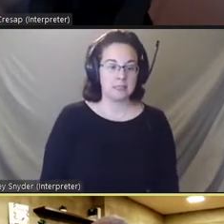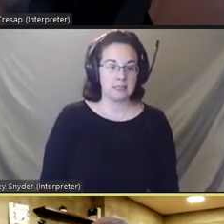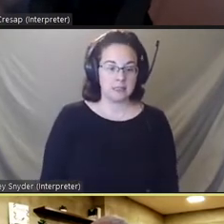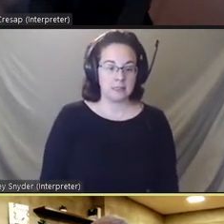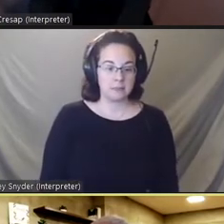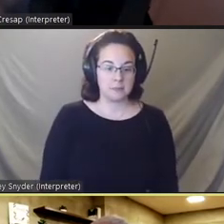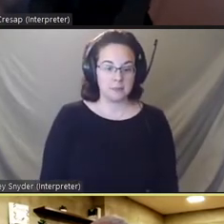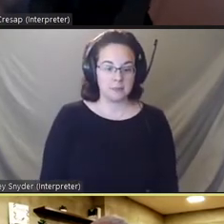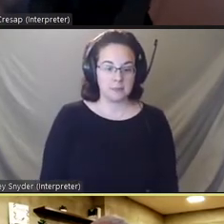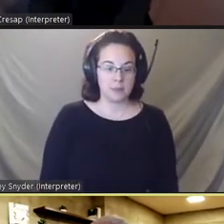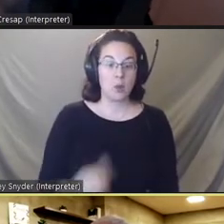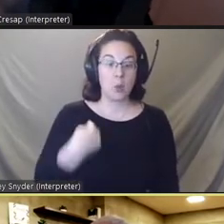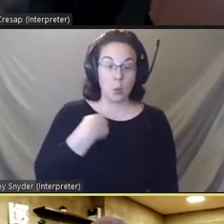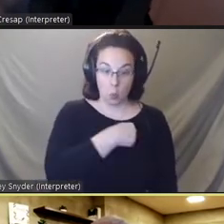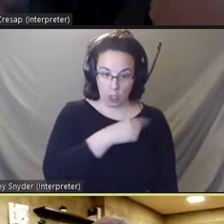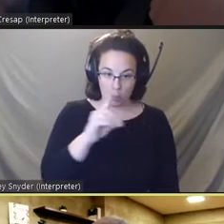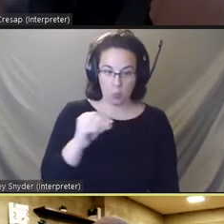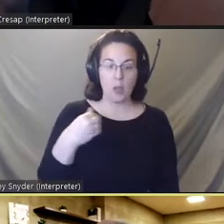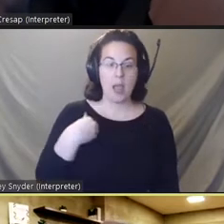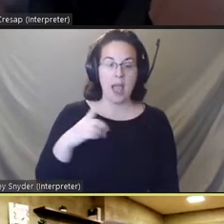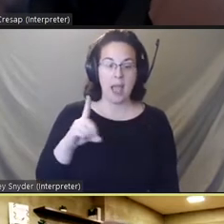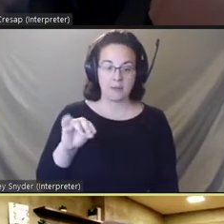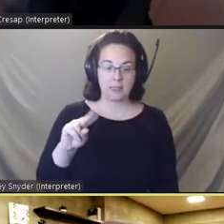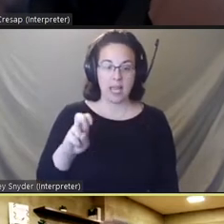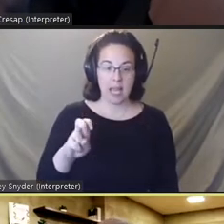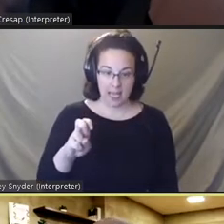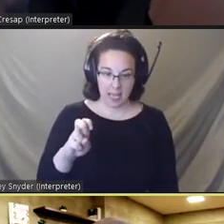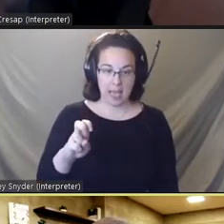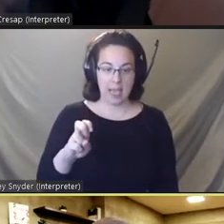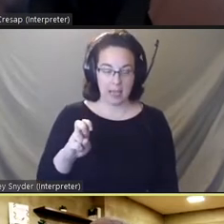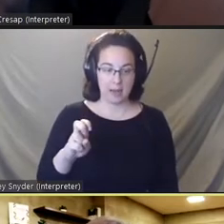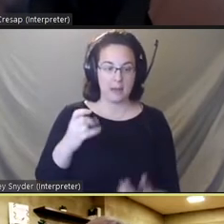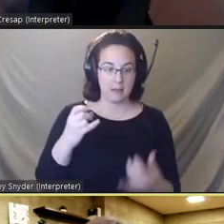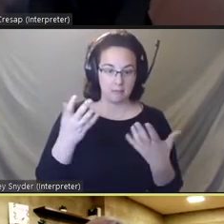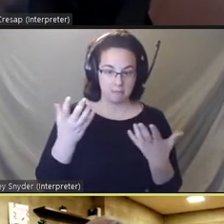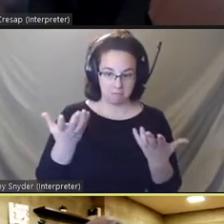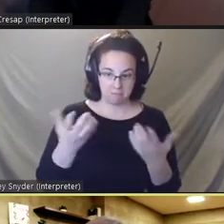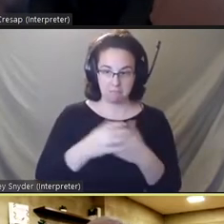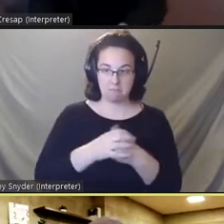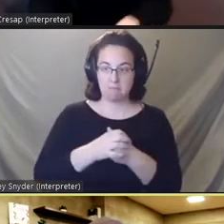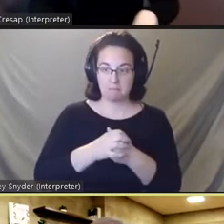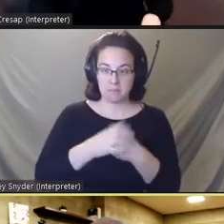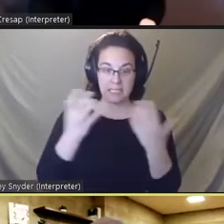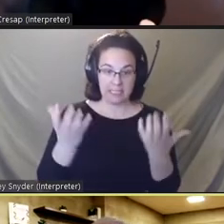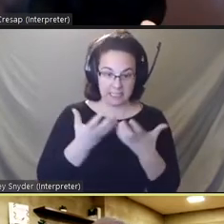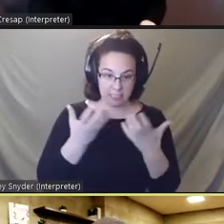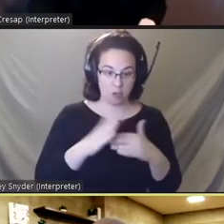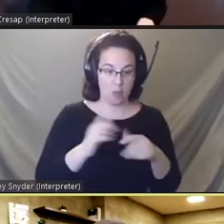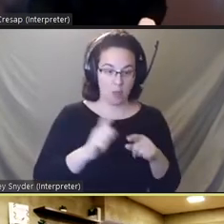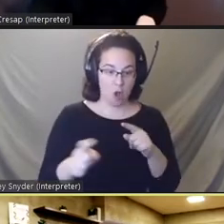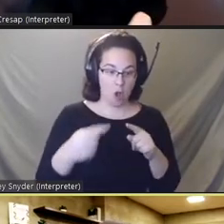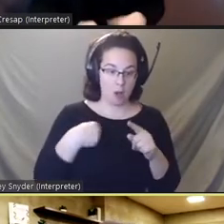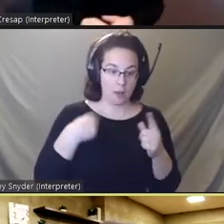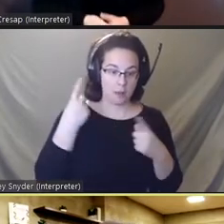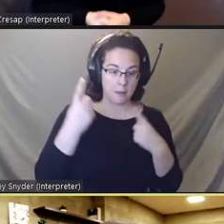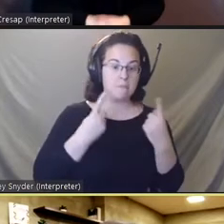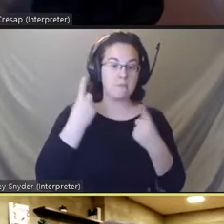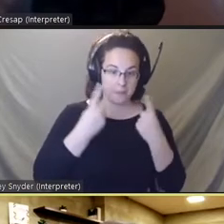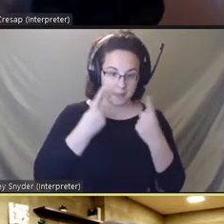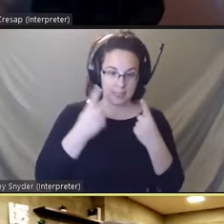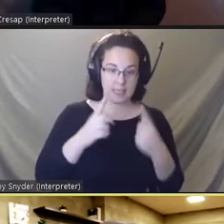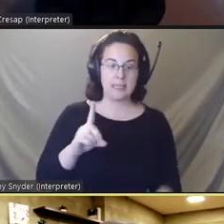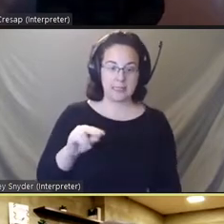And we do have Diane on. So what I was thinking is, Diane, before